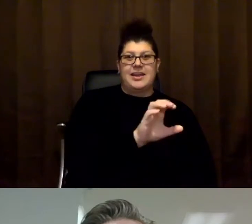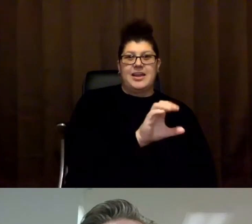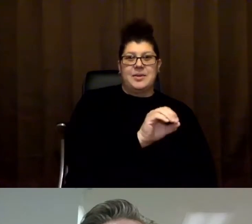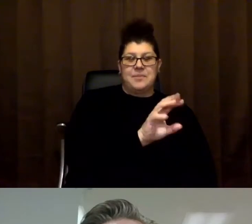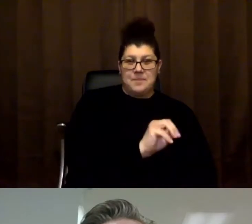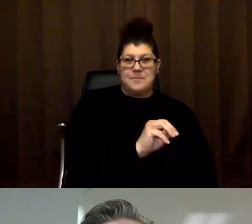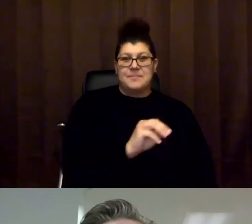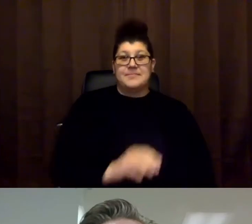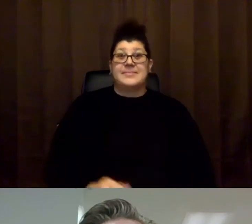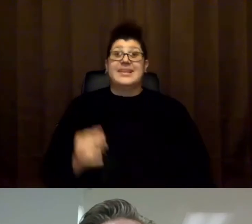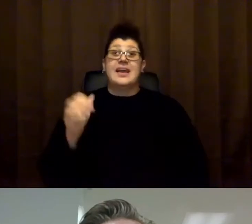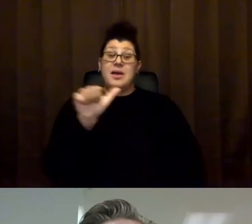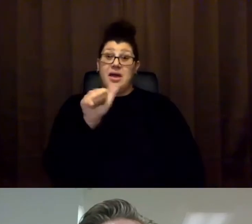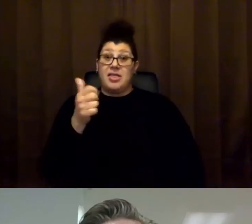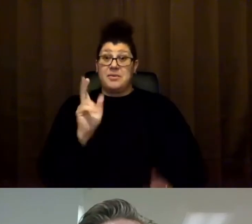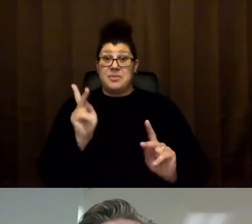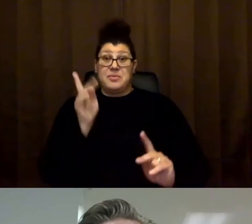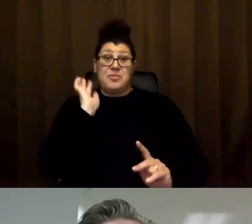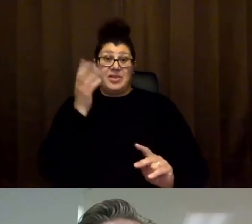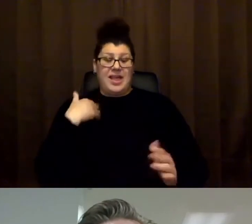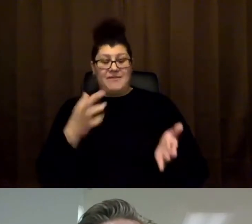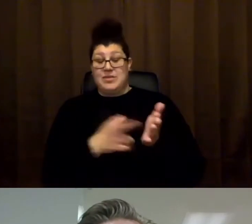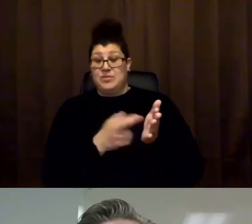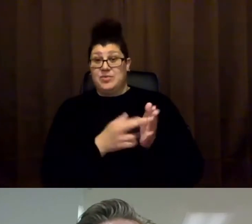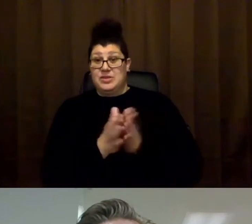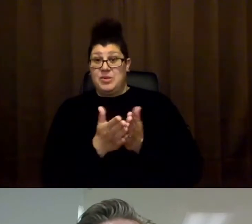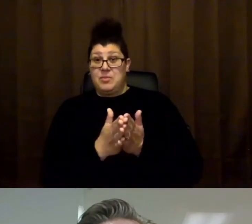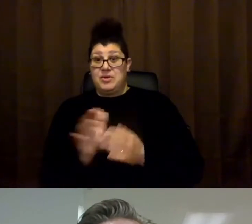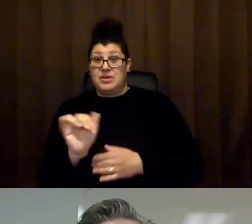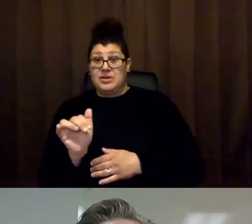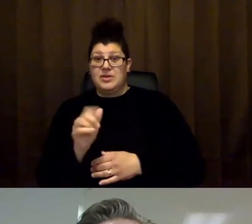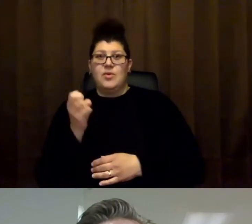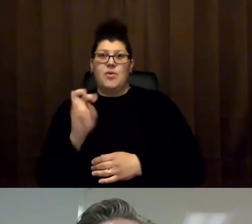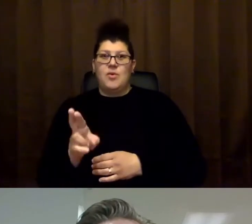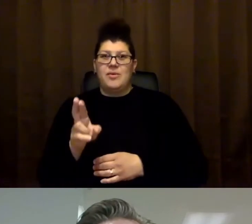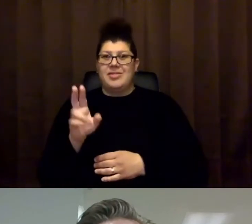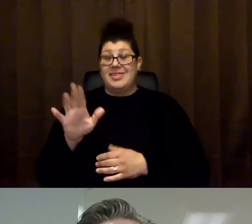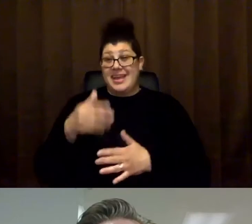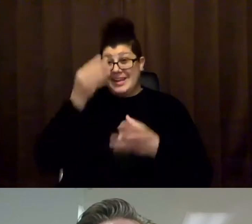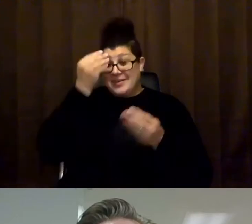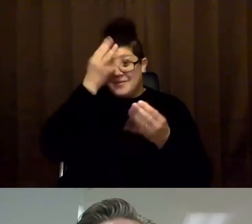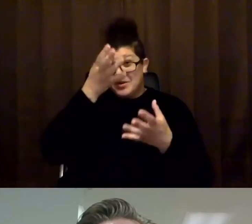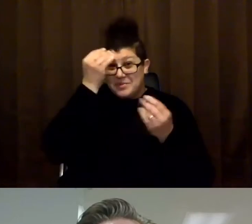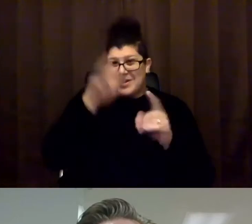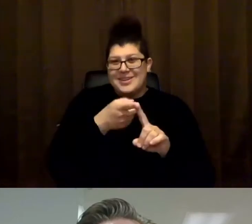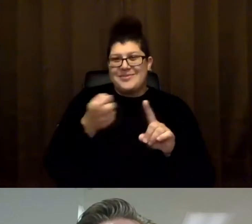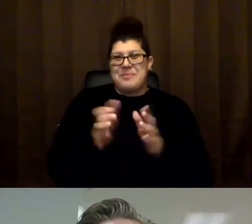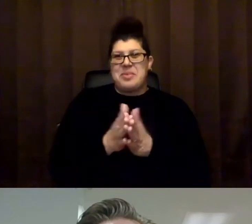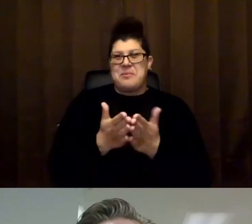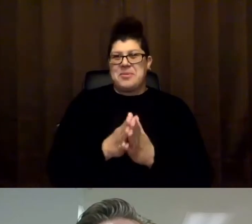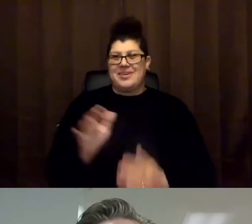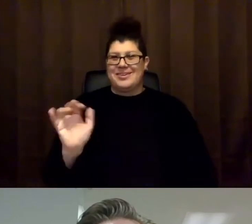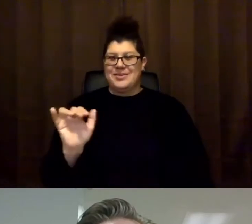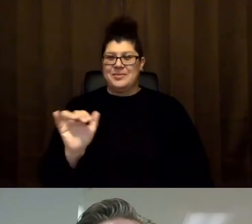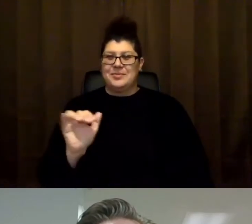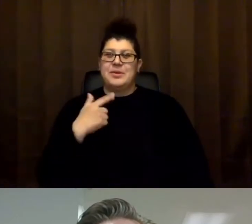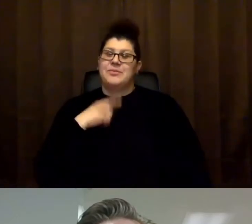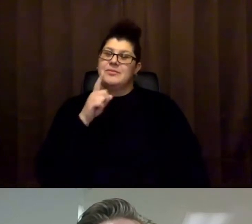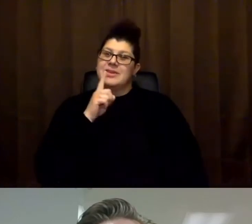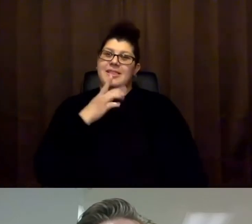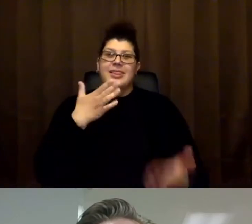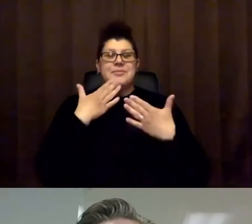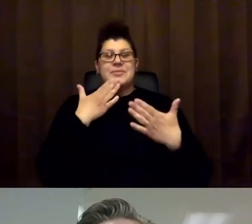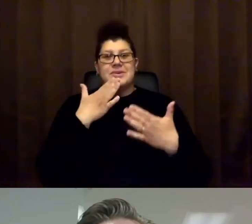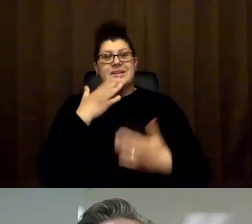too if they want to look that up. But it's so great to get that information straight from the source, so to speak. So we really appreciate you having